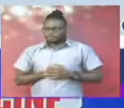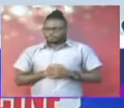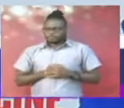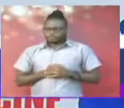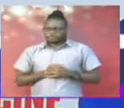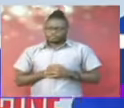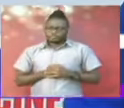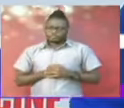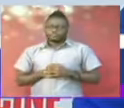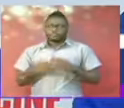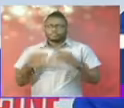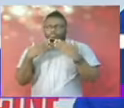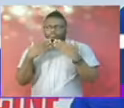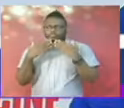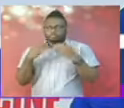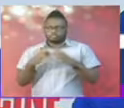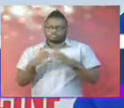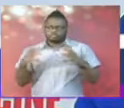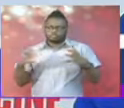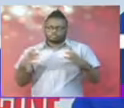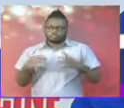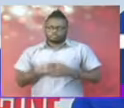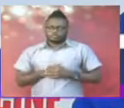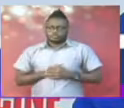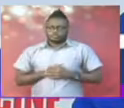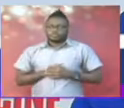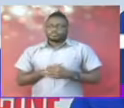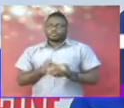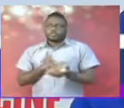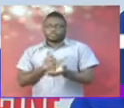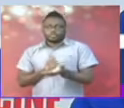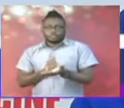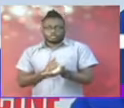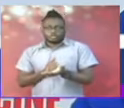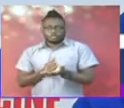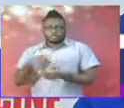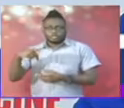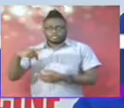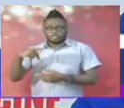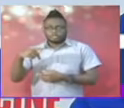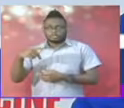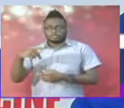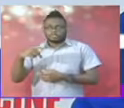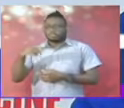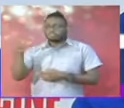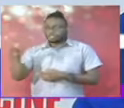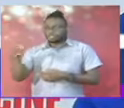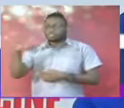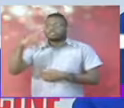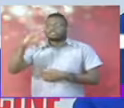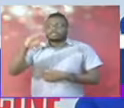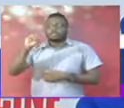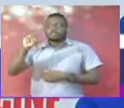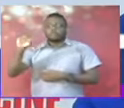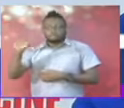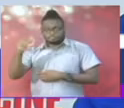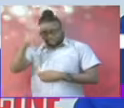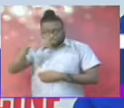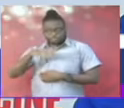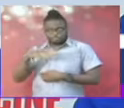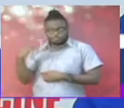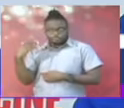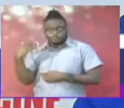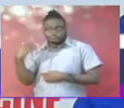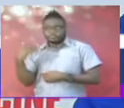Thank you all. Dr. Parasram, Dr. Hines, to the members of the media and the viewing and listening public,